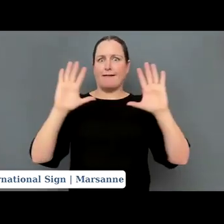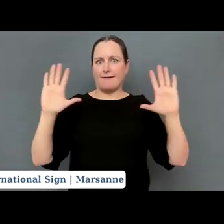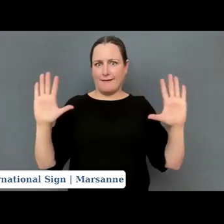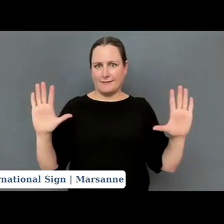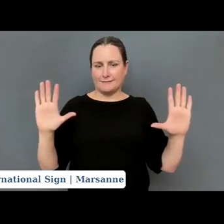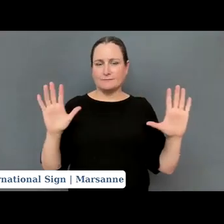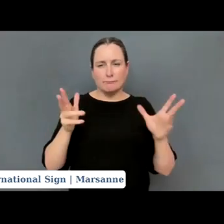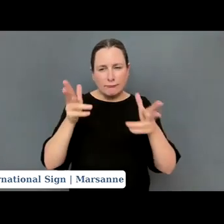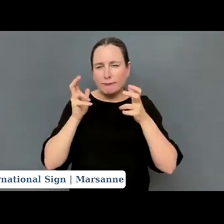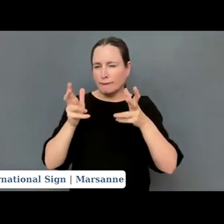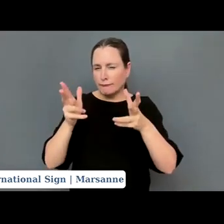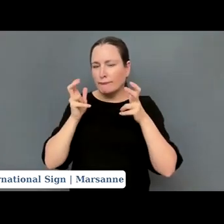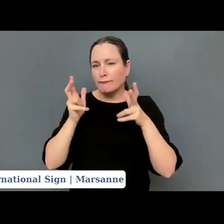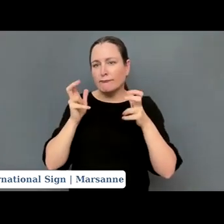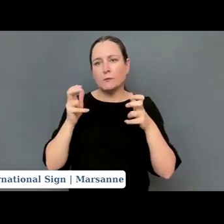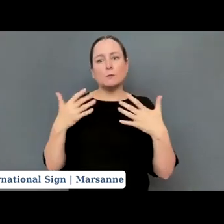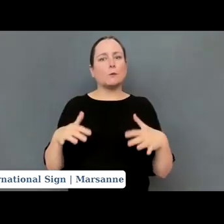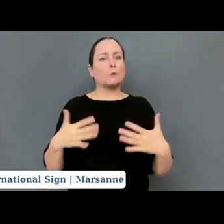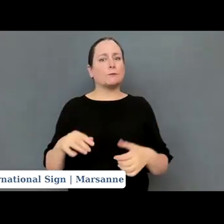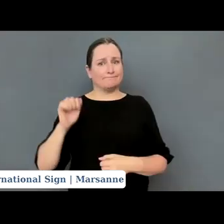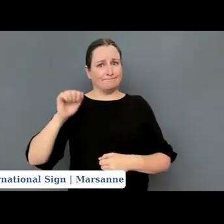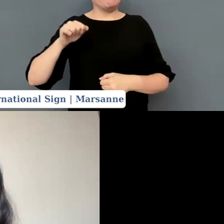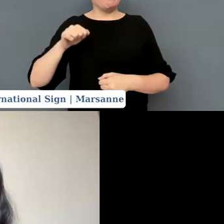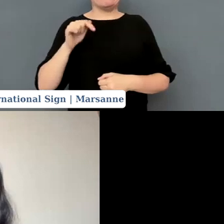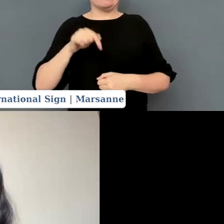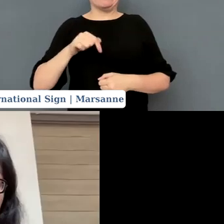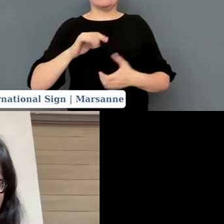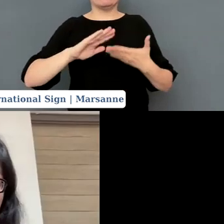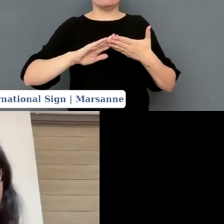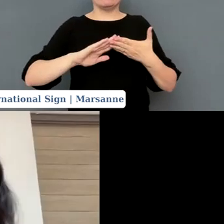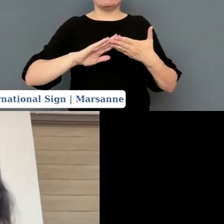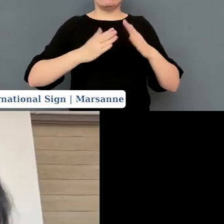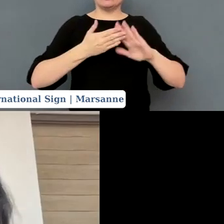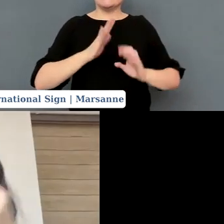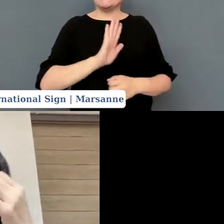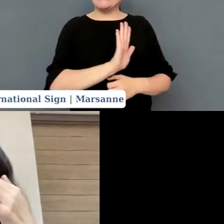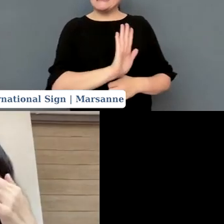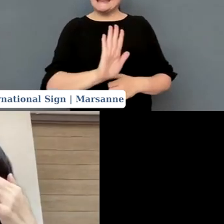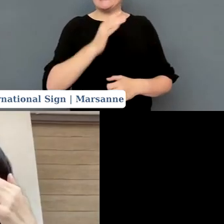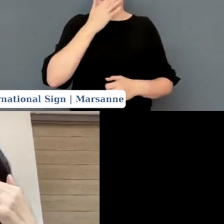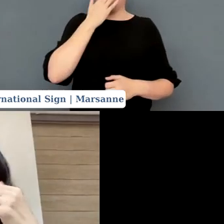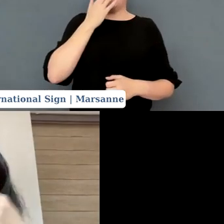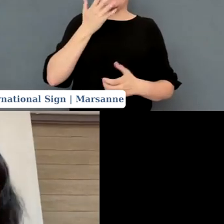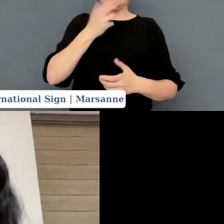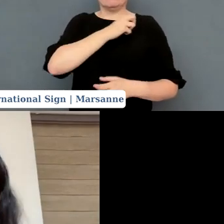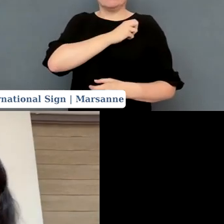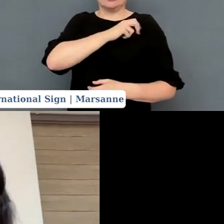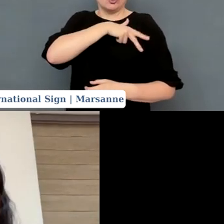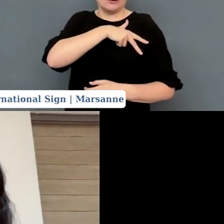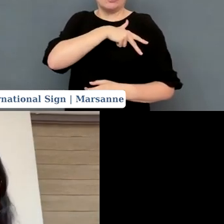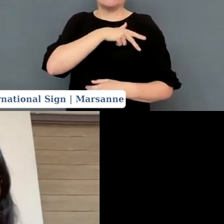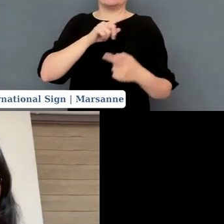bringing in the role of civil society in advancing social protection inclusion.